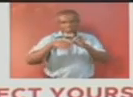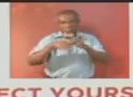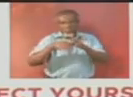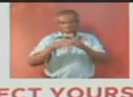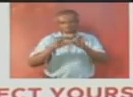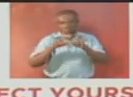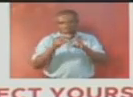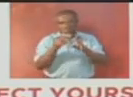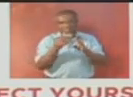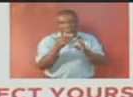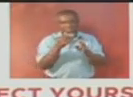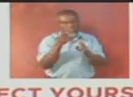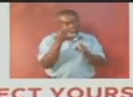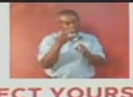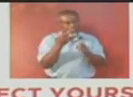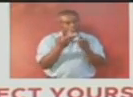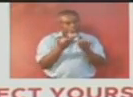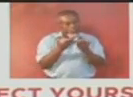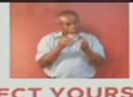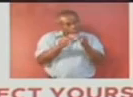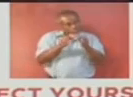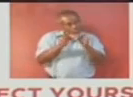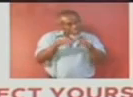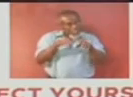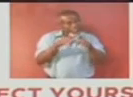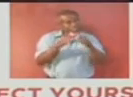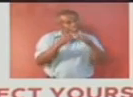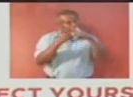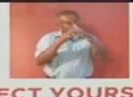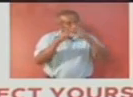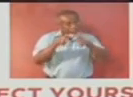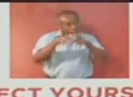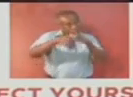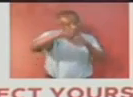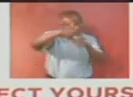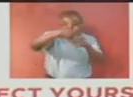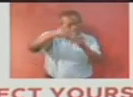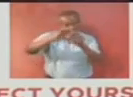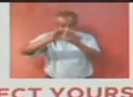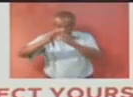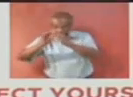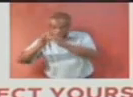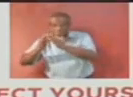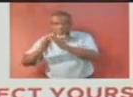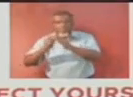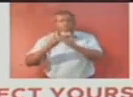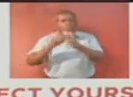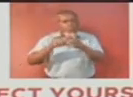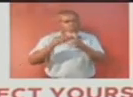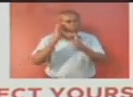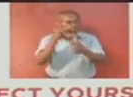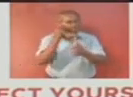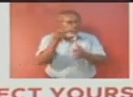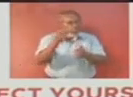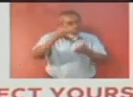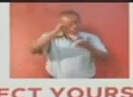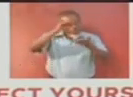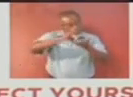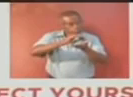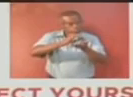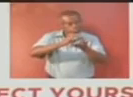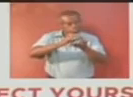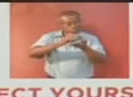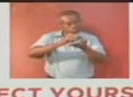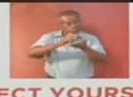that reduction in the spike. But right now, as with any transmissible disease, during a log phase